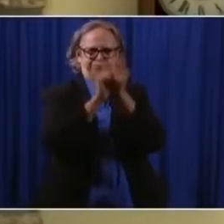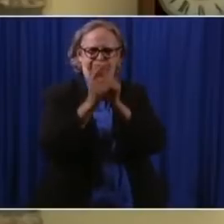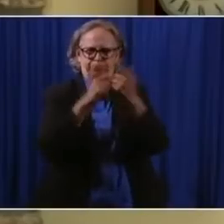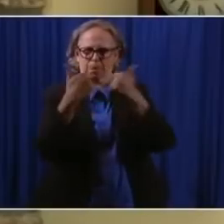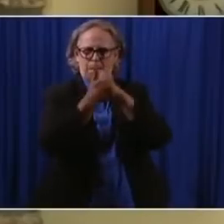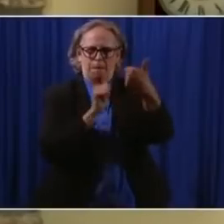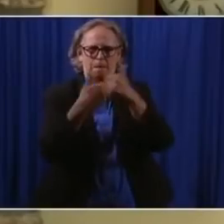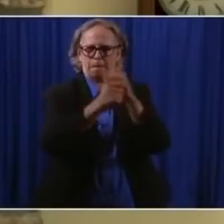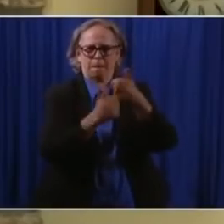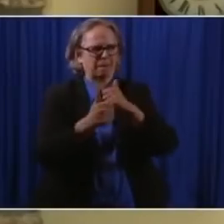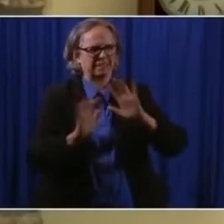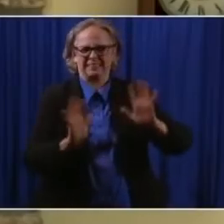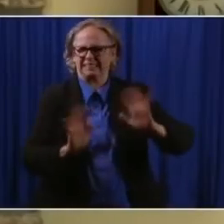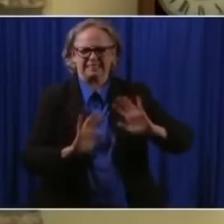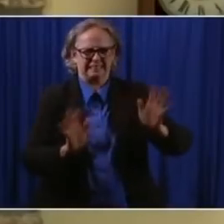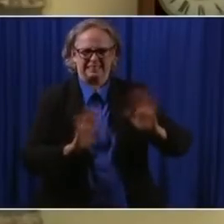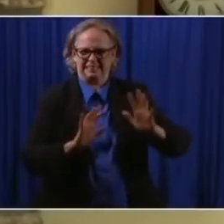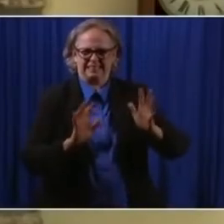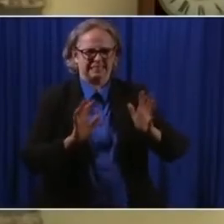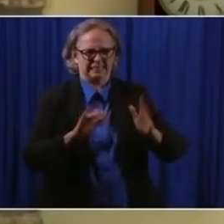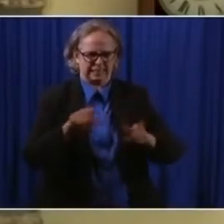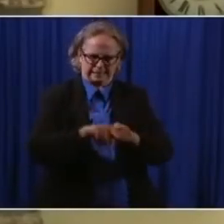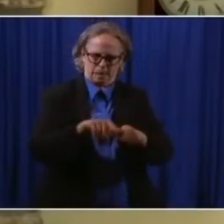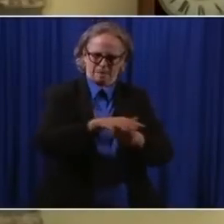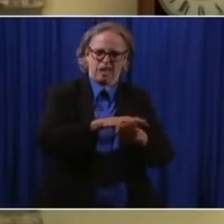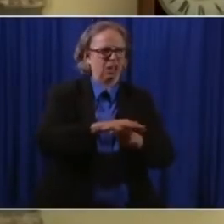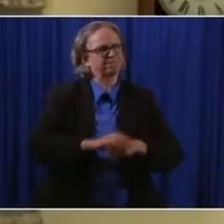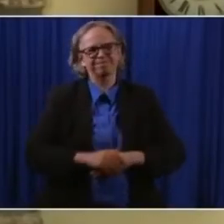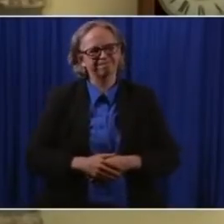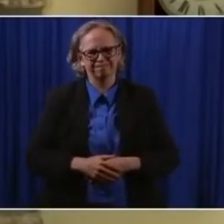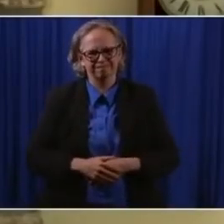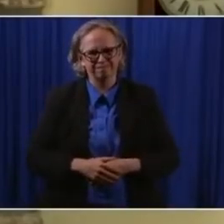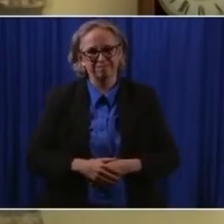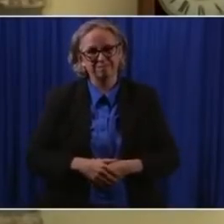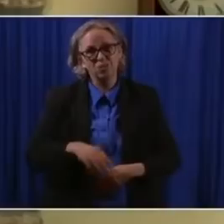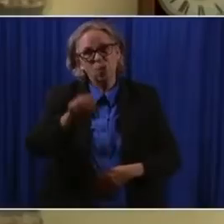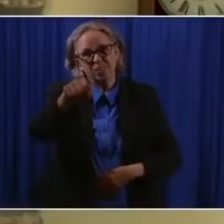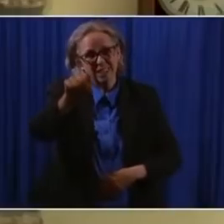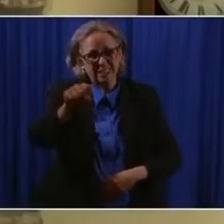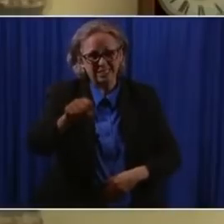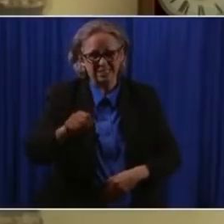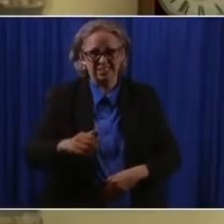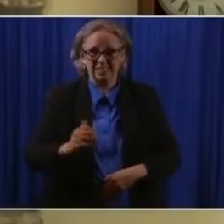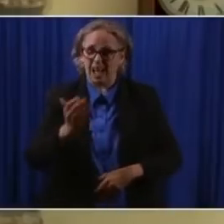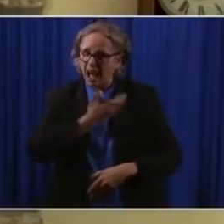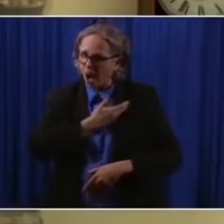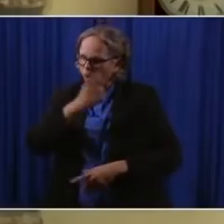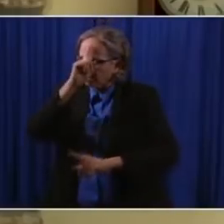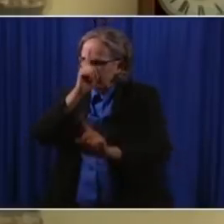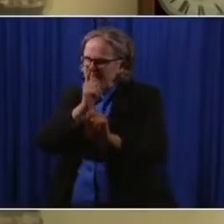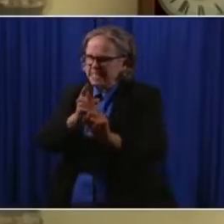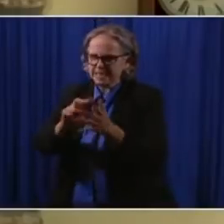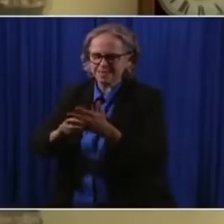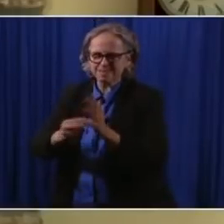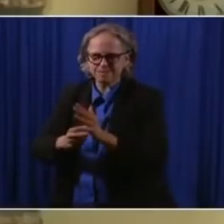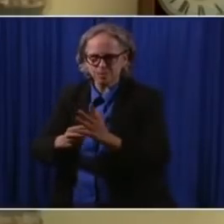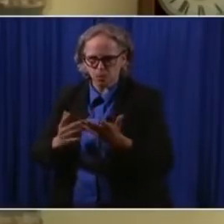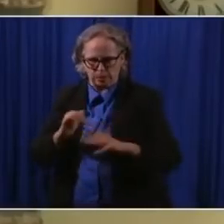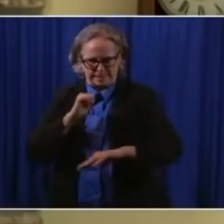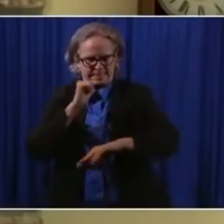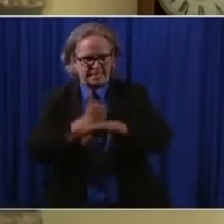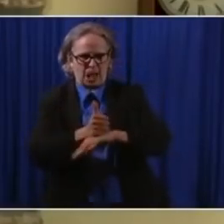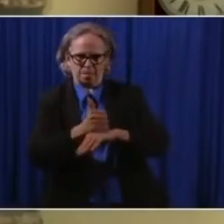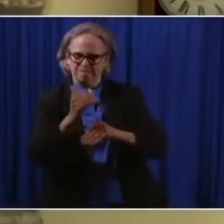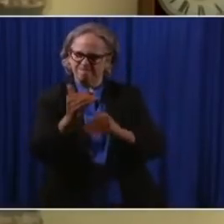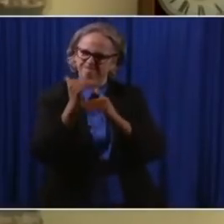kids from many different schools. So yeah, we purposely wrote that language. We thought long and hard